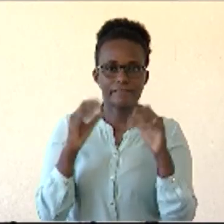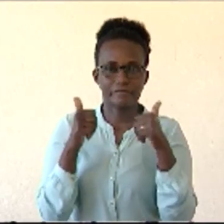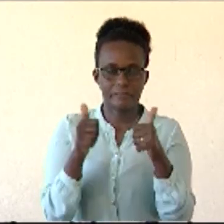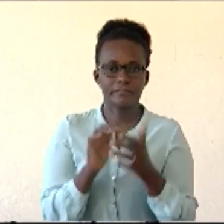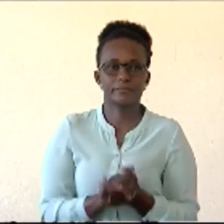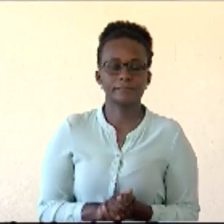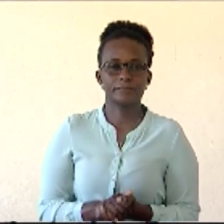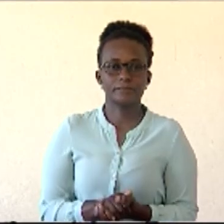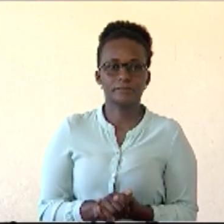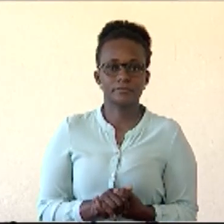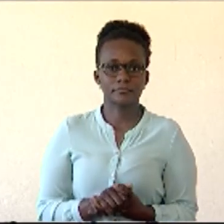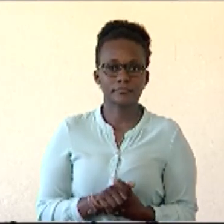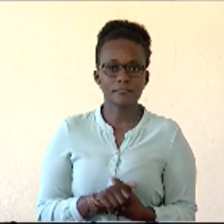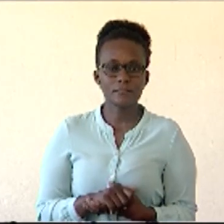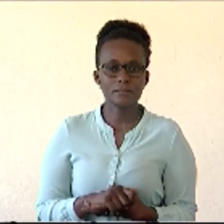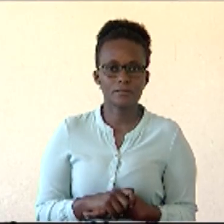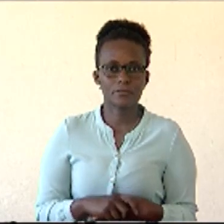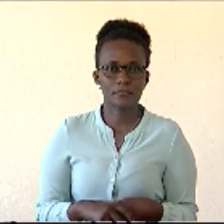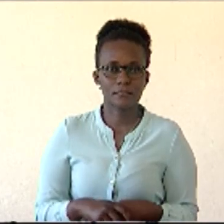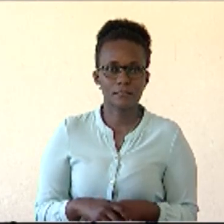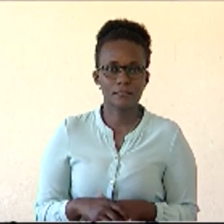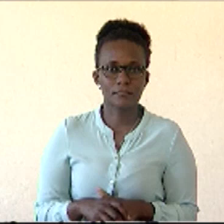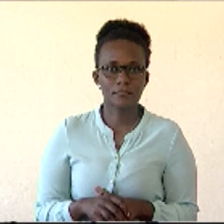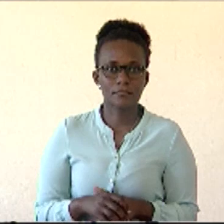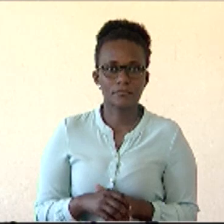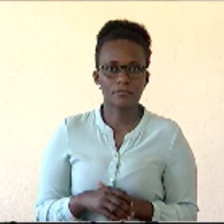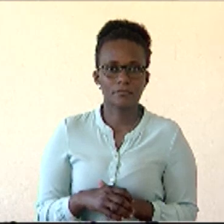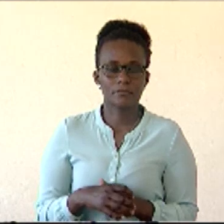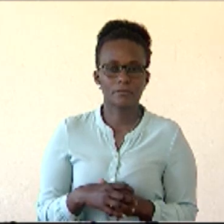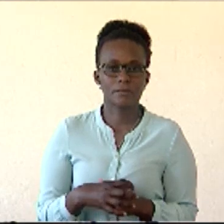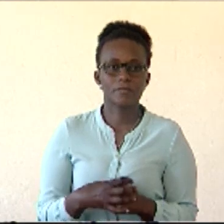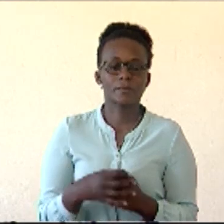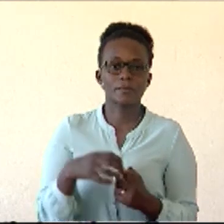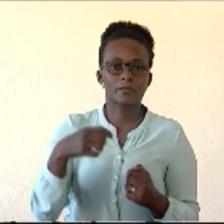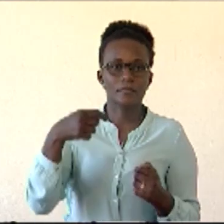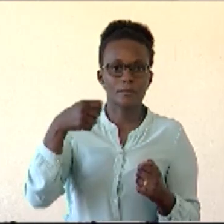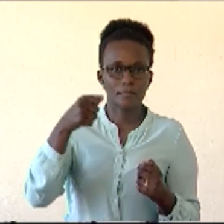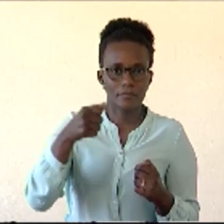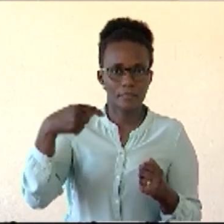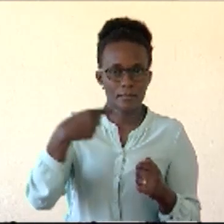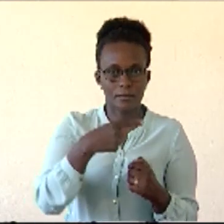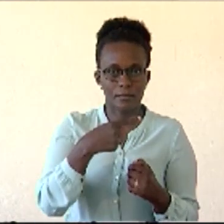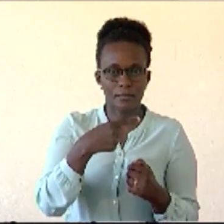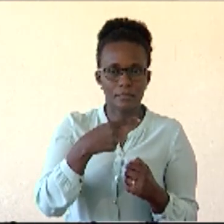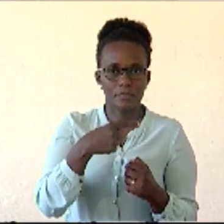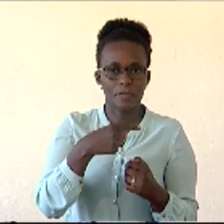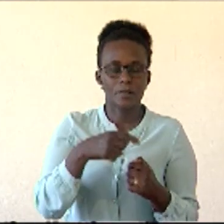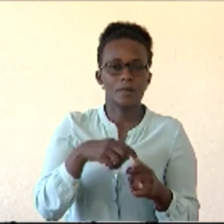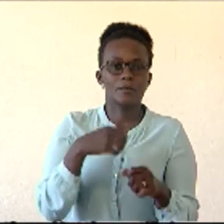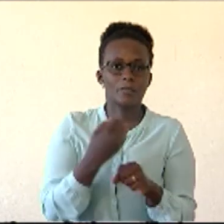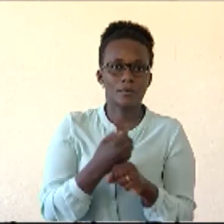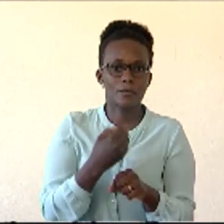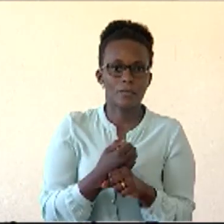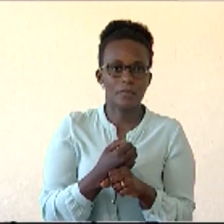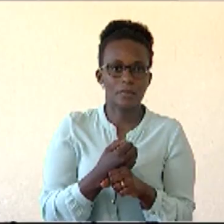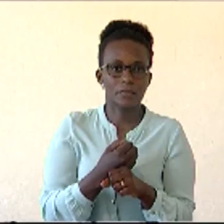also increase the economic status. Silver plating, like cutlery, when you look at for